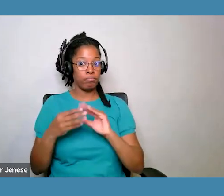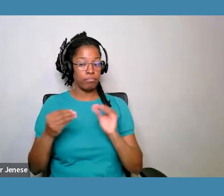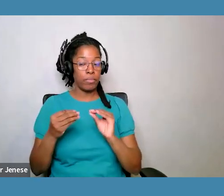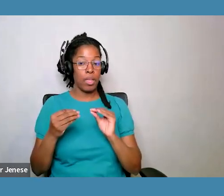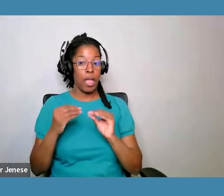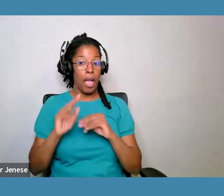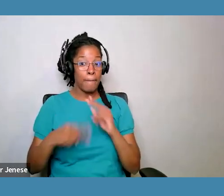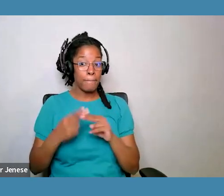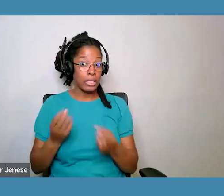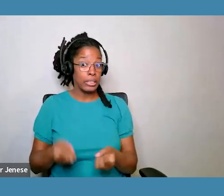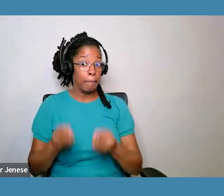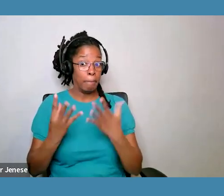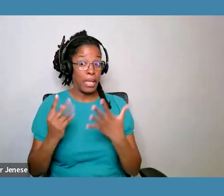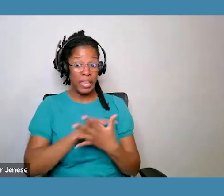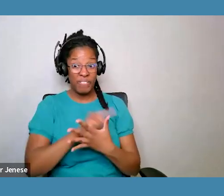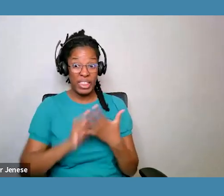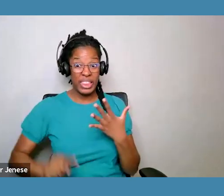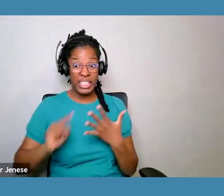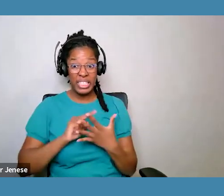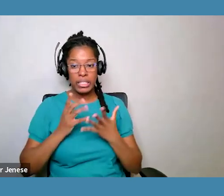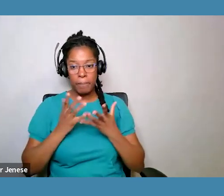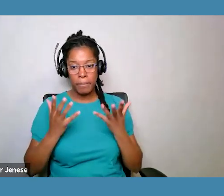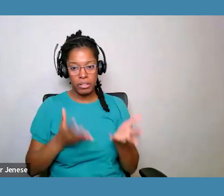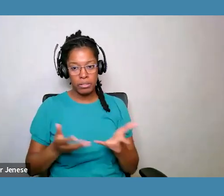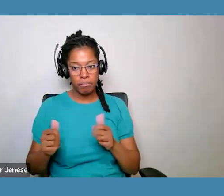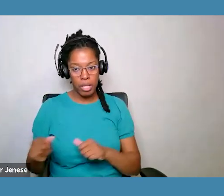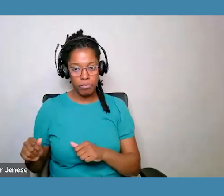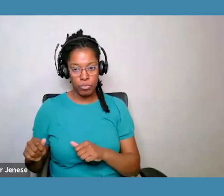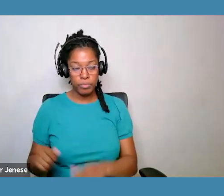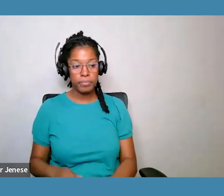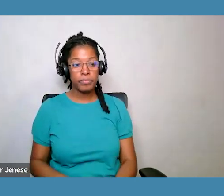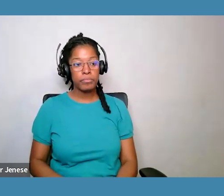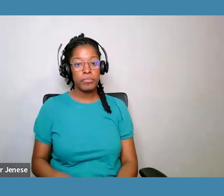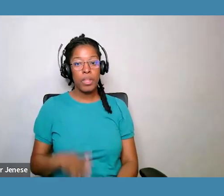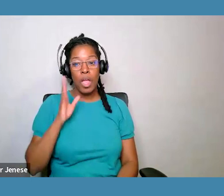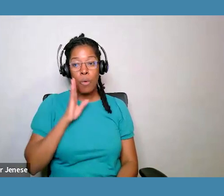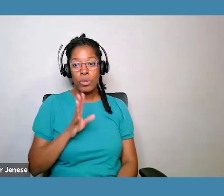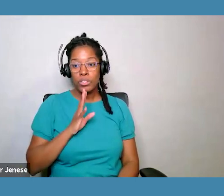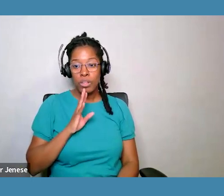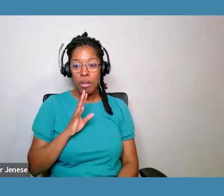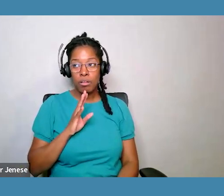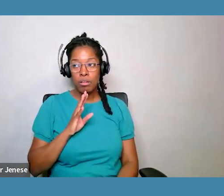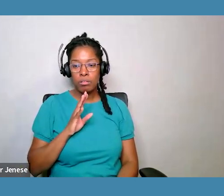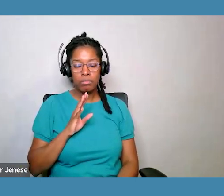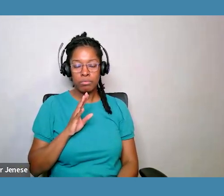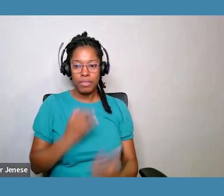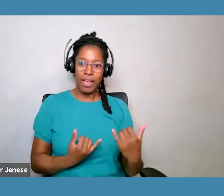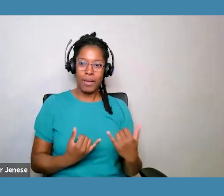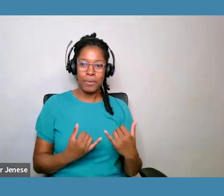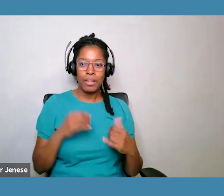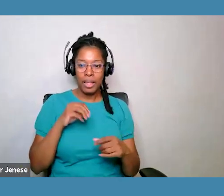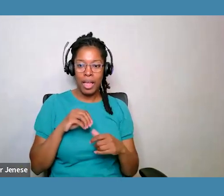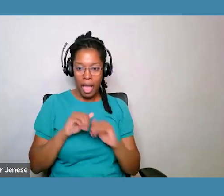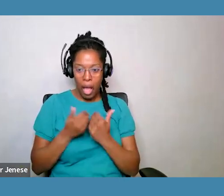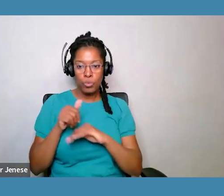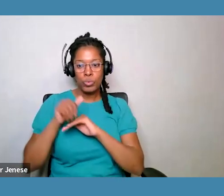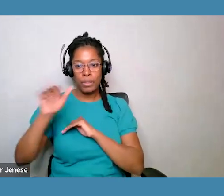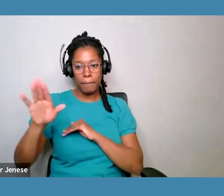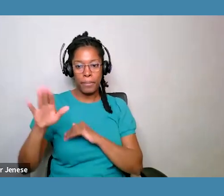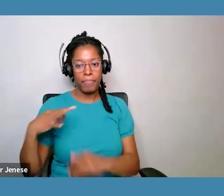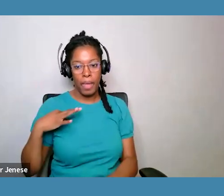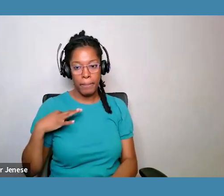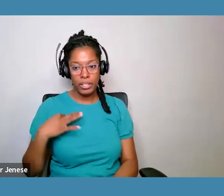these things as I could. And I'm going to talk in just a second. I'll talk now about how to actually submit that